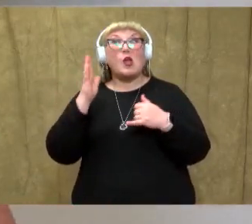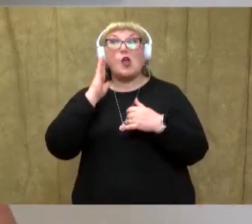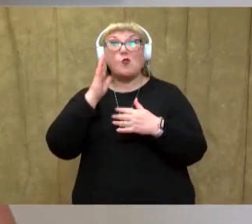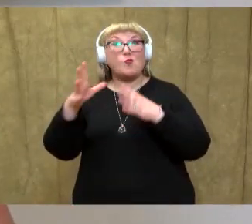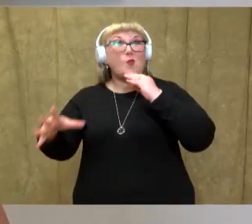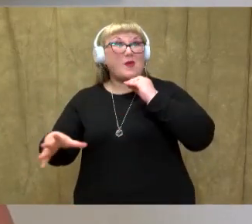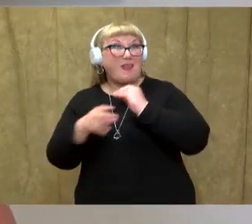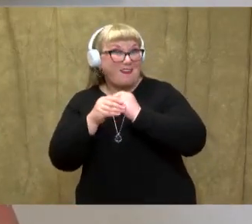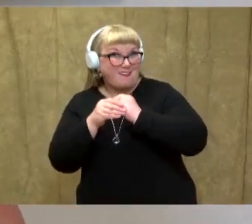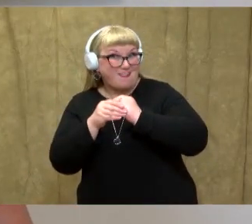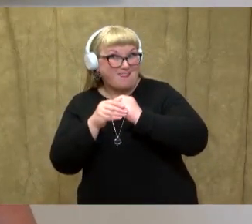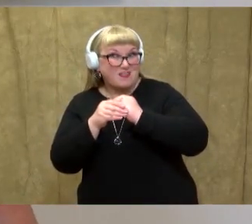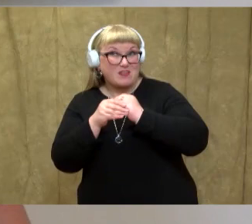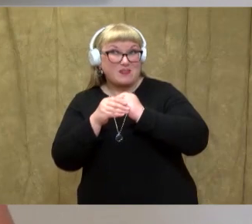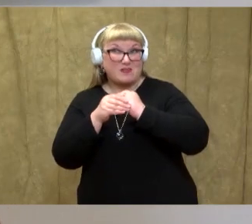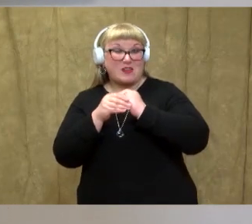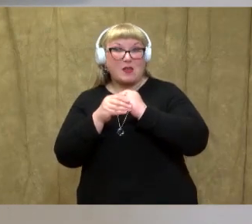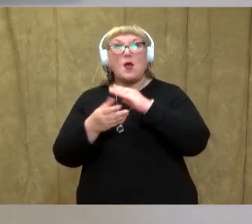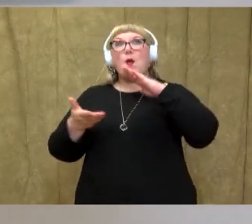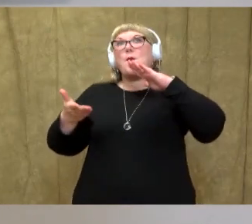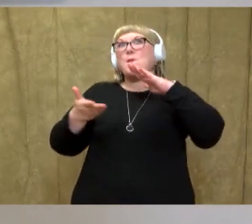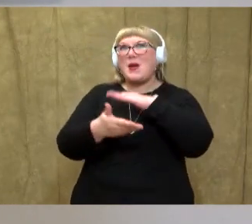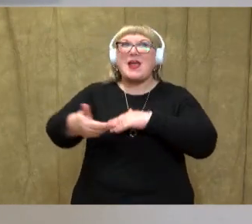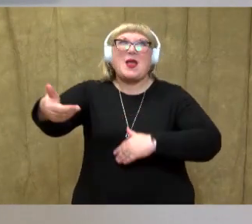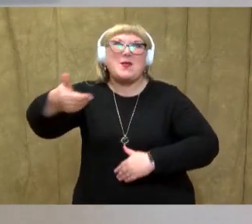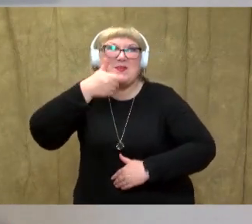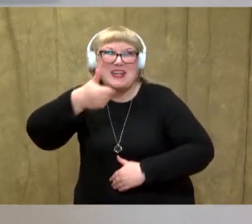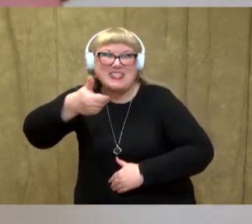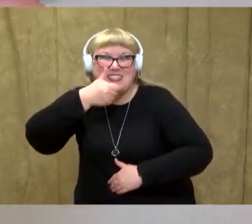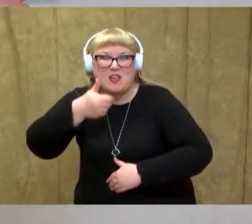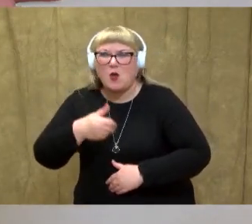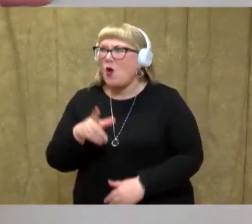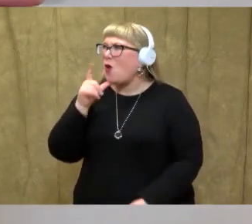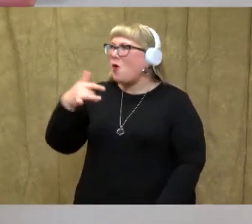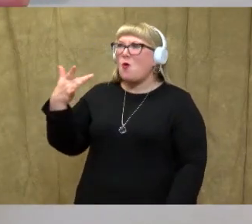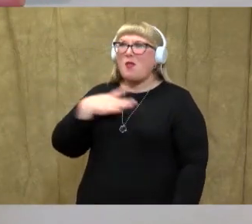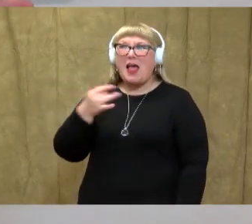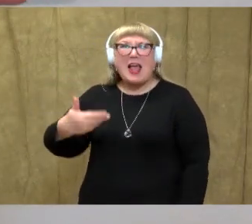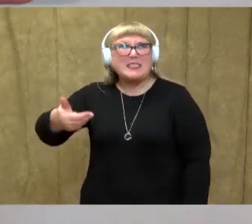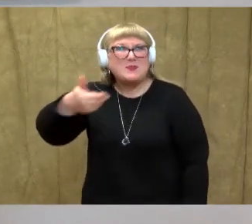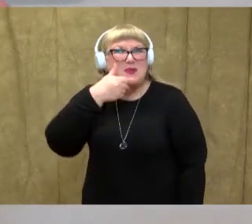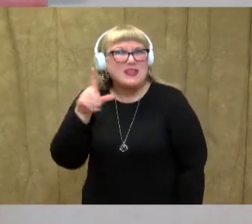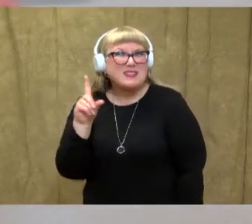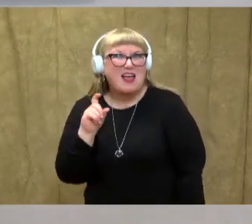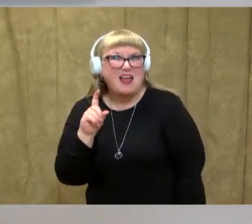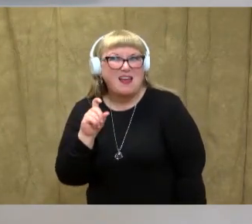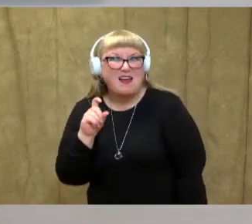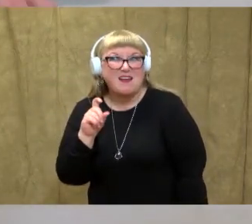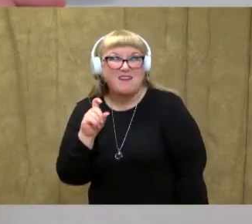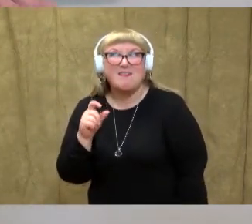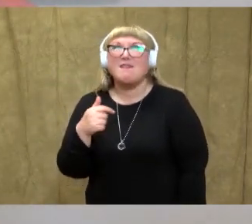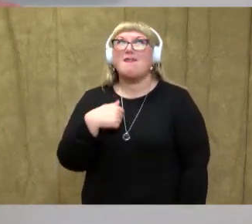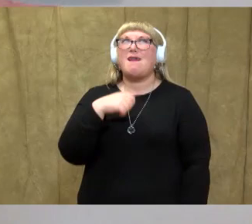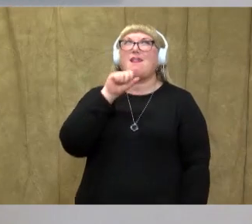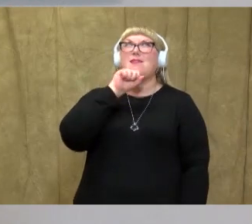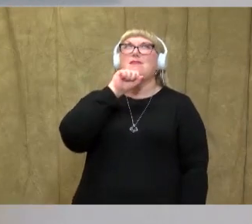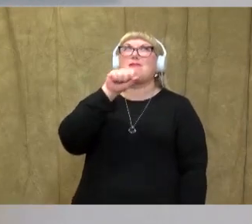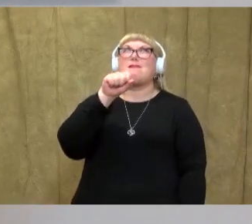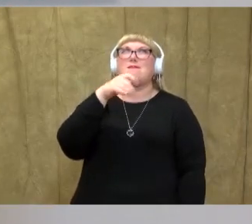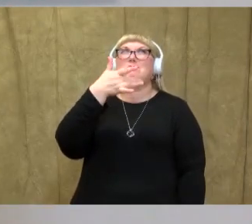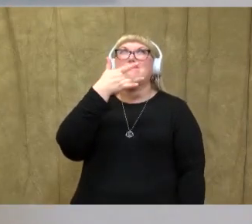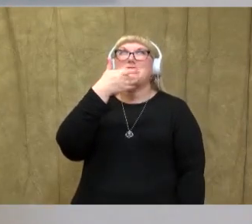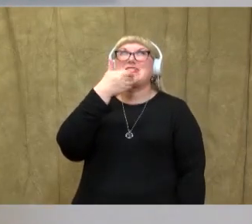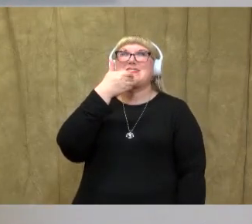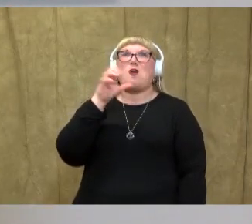be adding by baking a pizza. Who likes pizza? I love pizza.